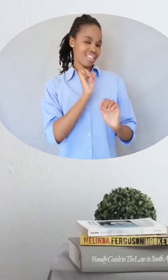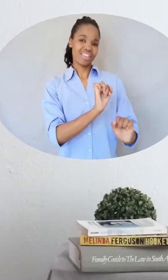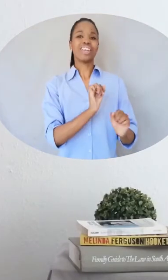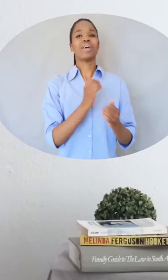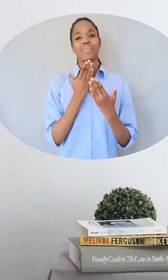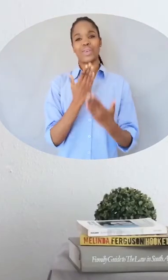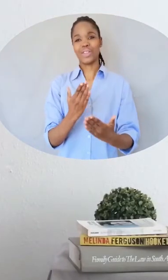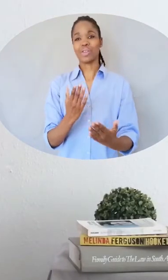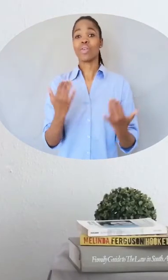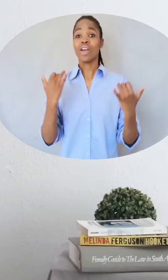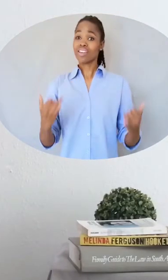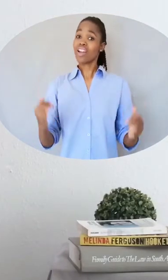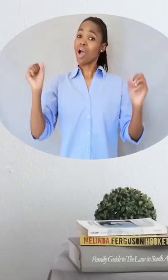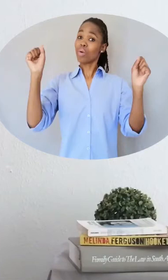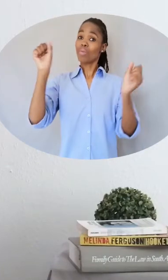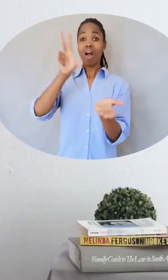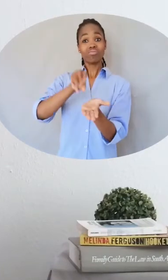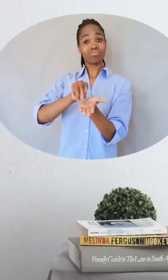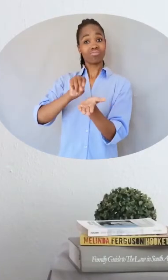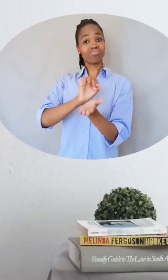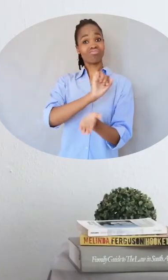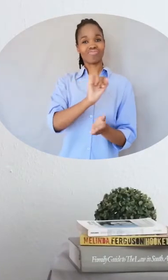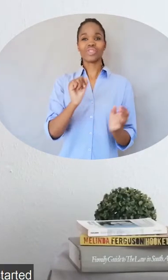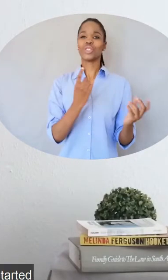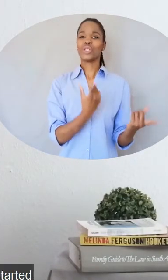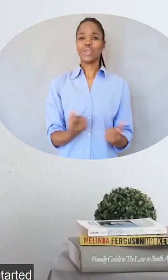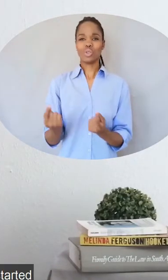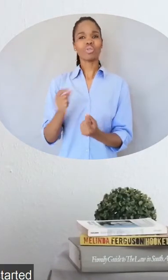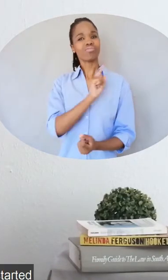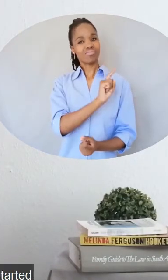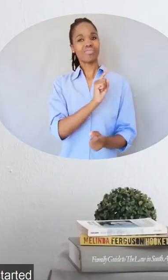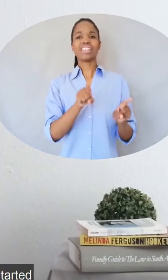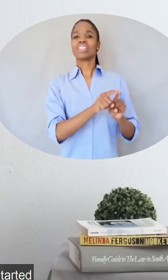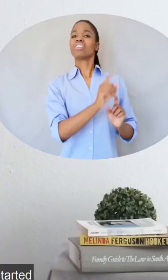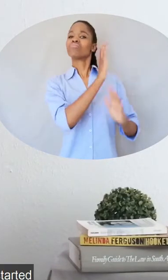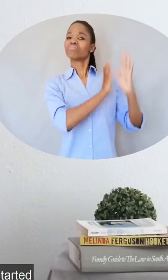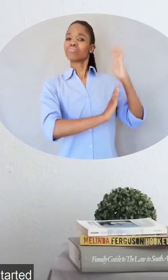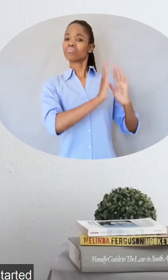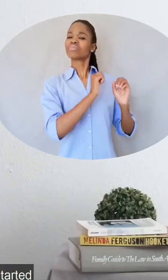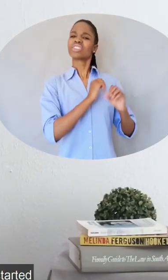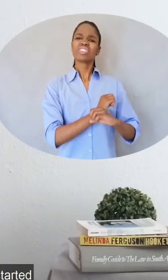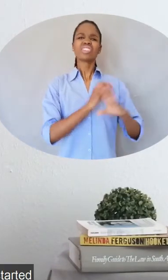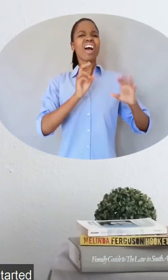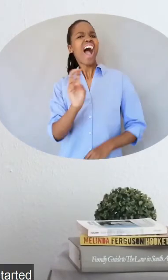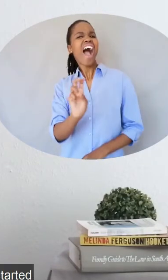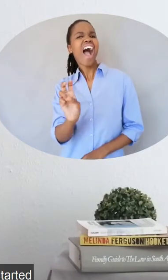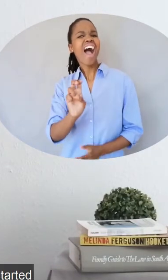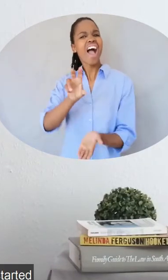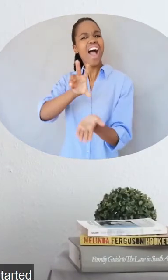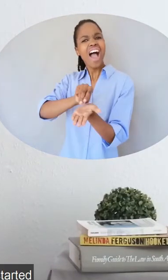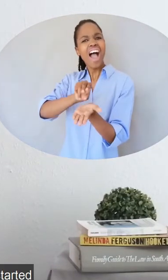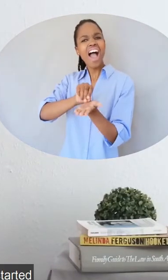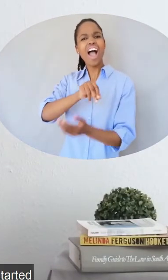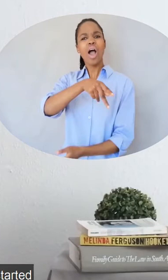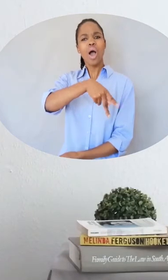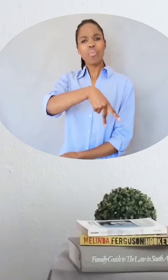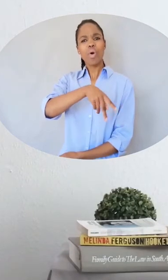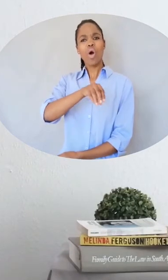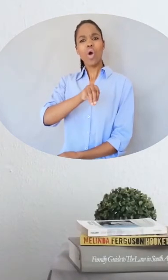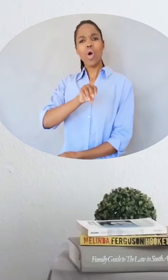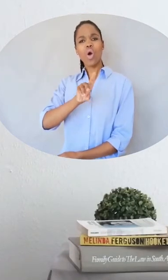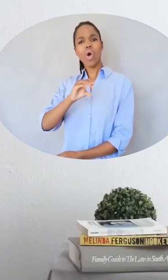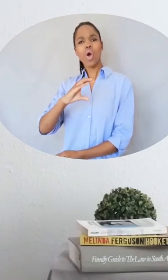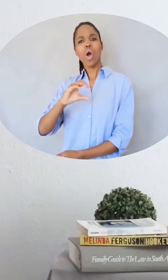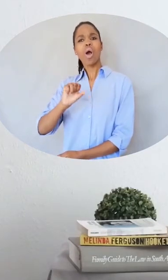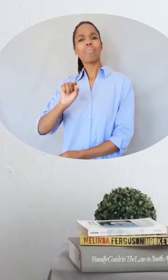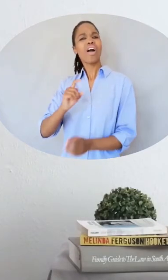So today we'll be featuring Mash and he's talking about how he started his podcasting journey and